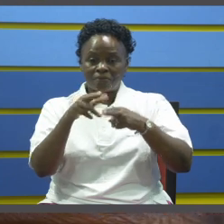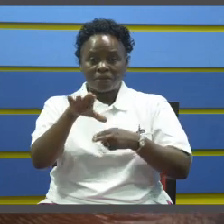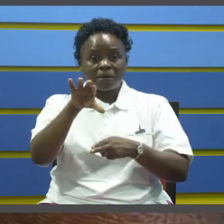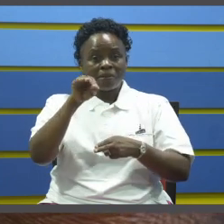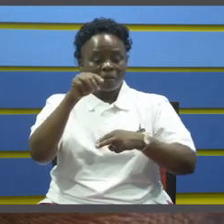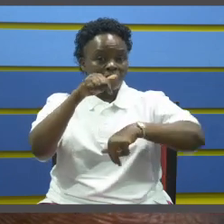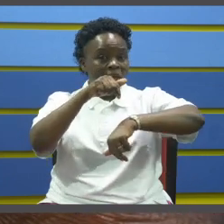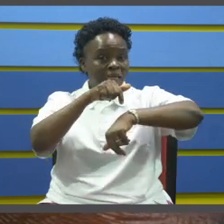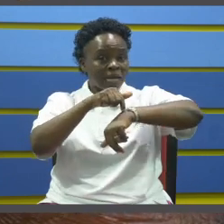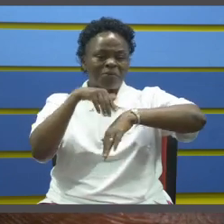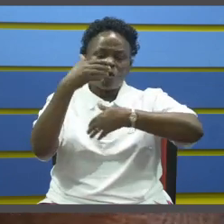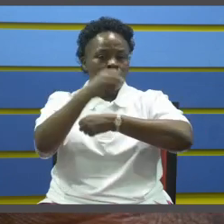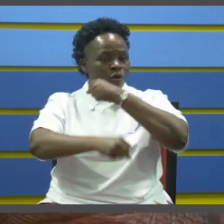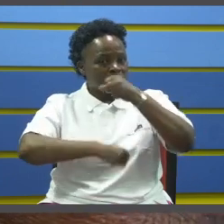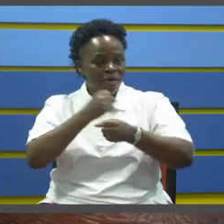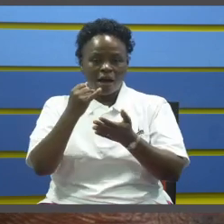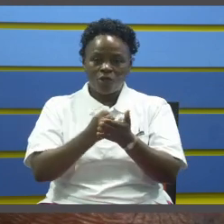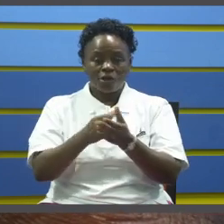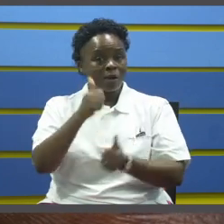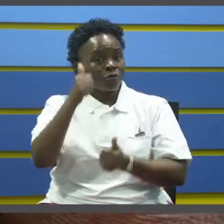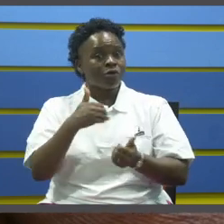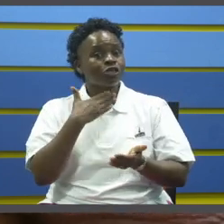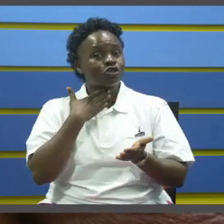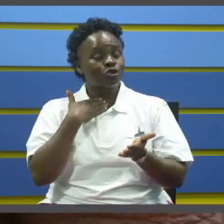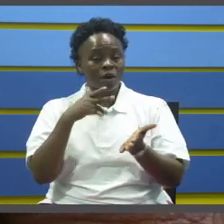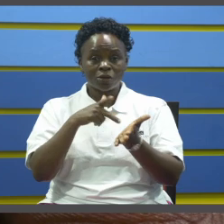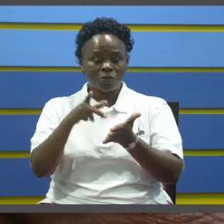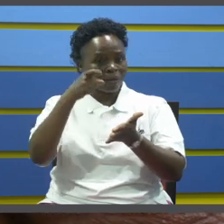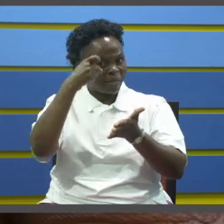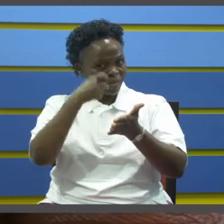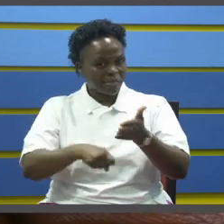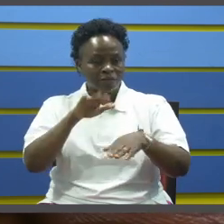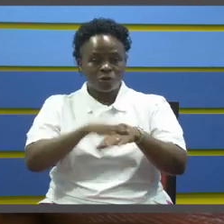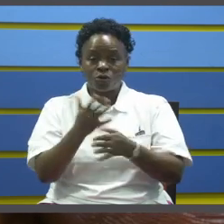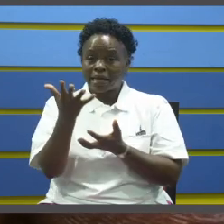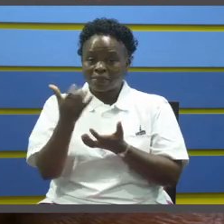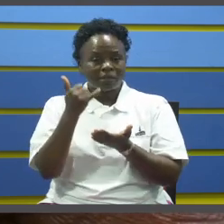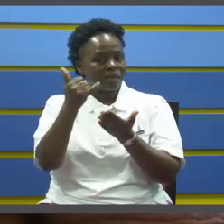Select the period or year of income for which you want to pay presumptive tax.